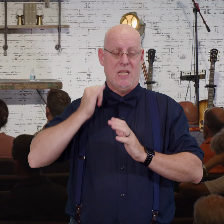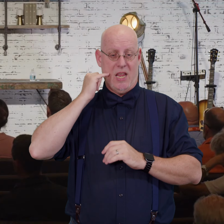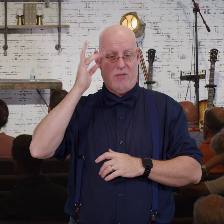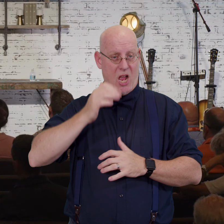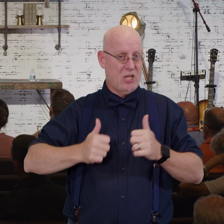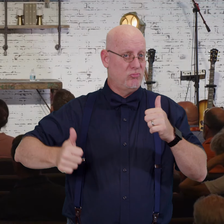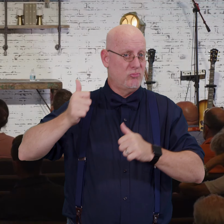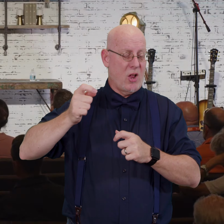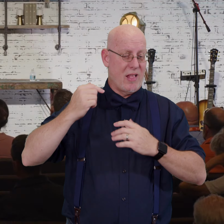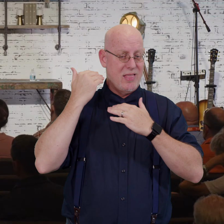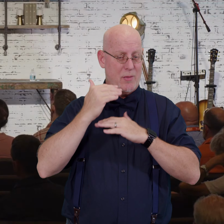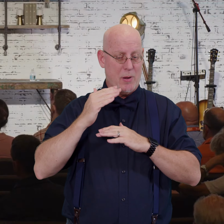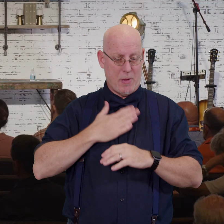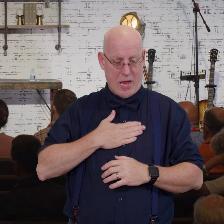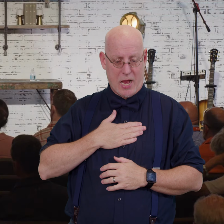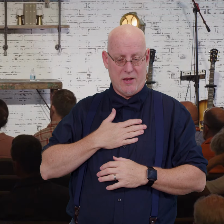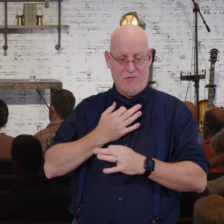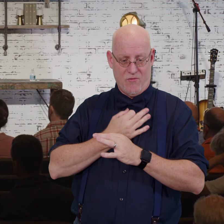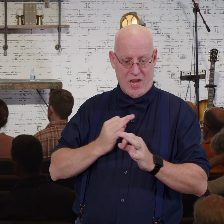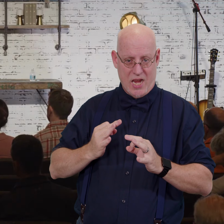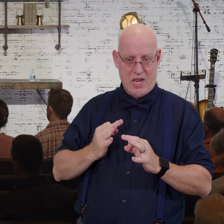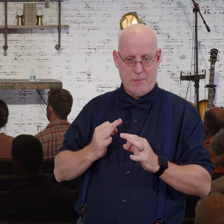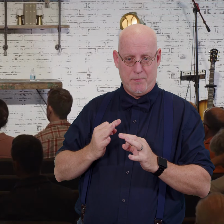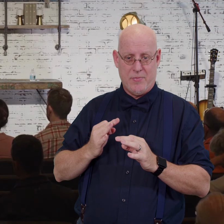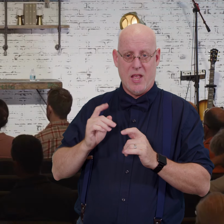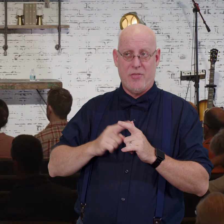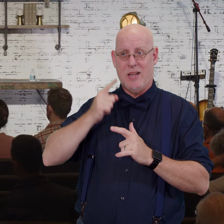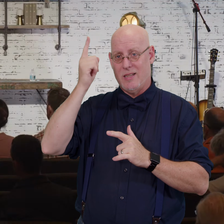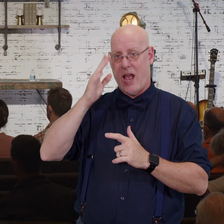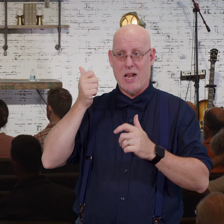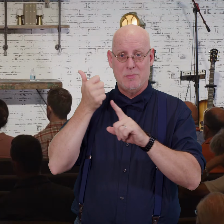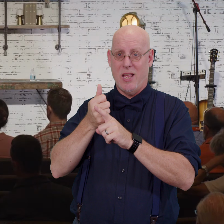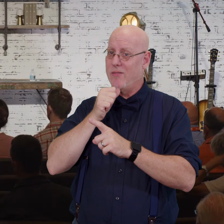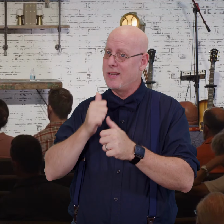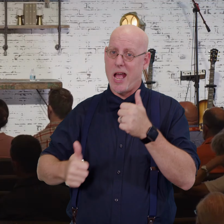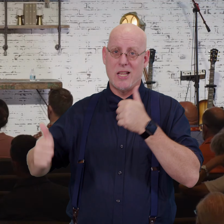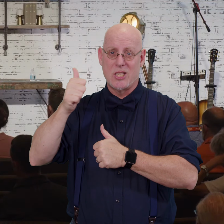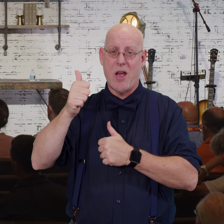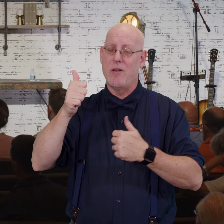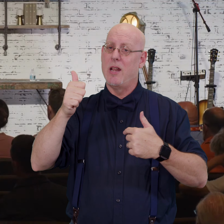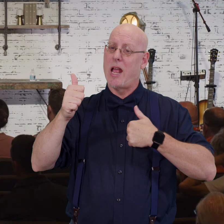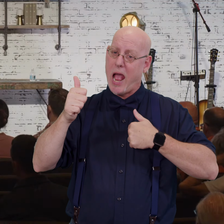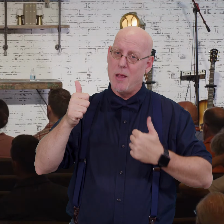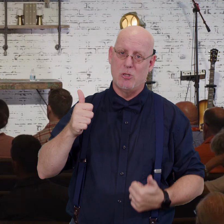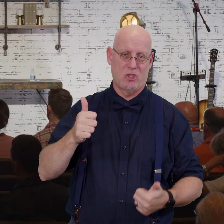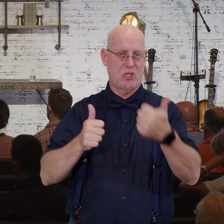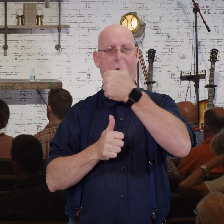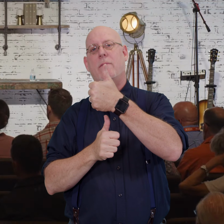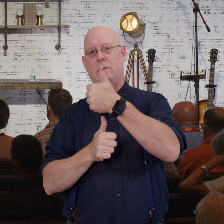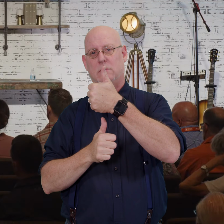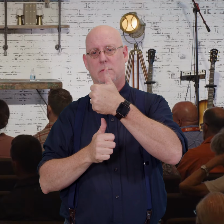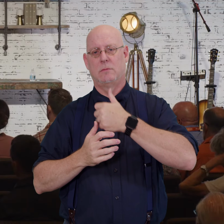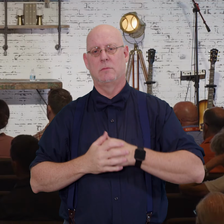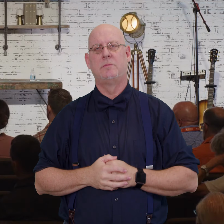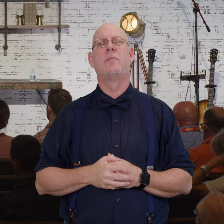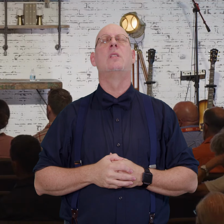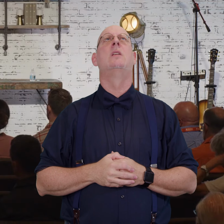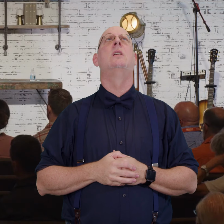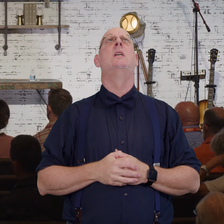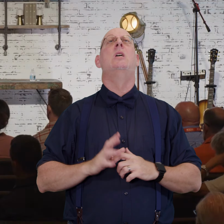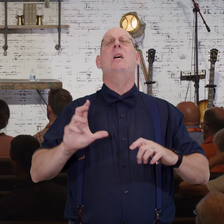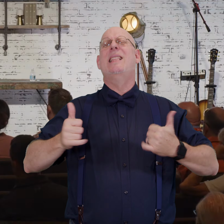God's sovereignty is restricted by man's freedom, then God is not sovereign, man is sovereign. Now we